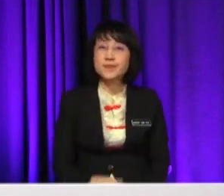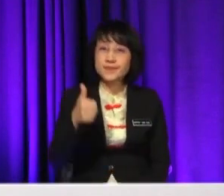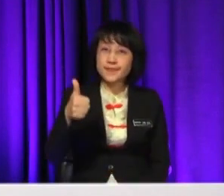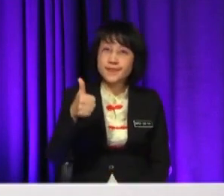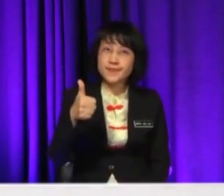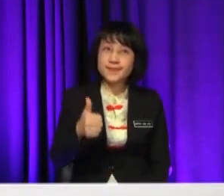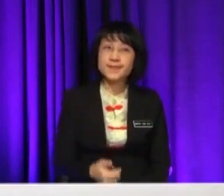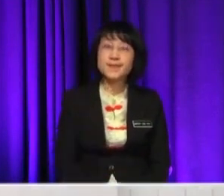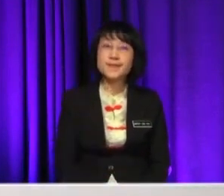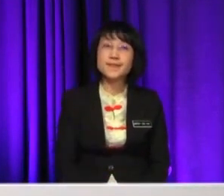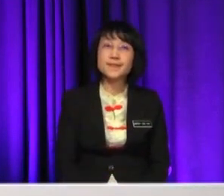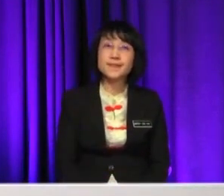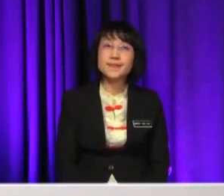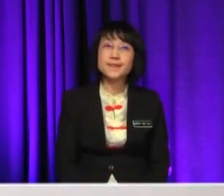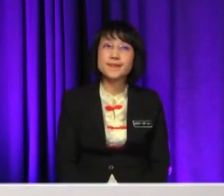good.